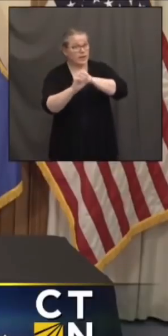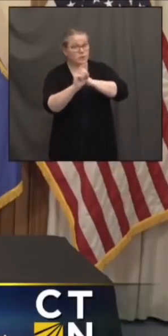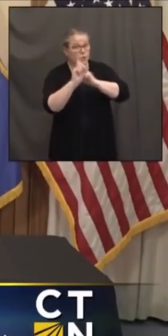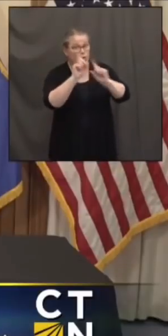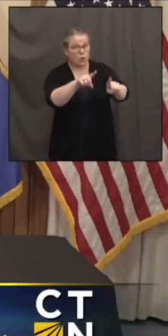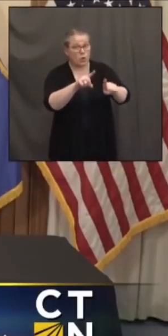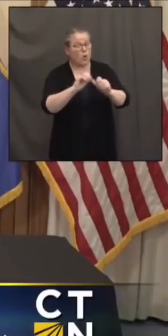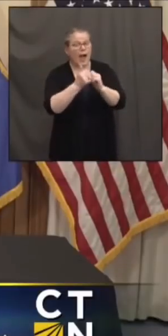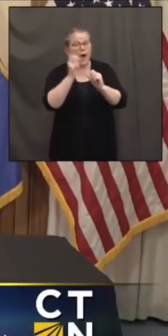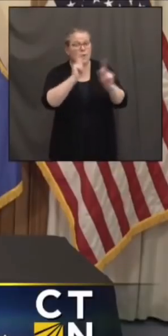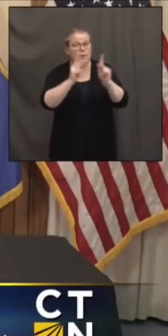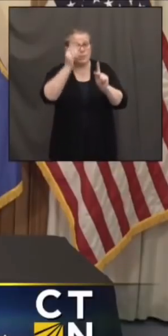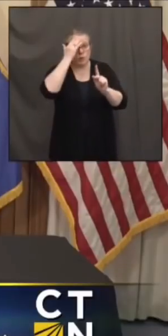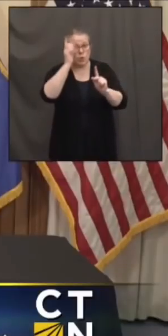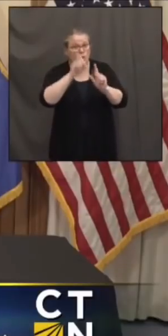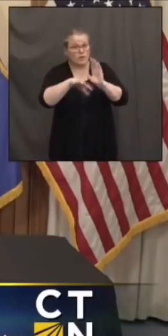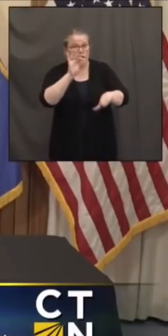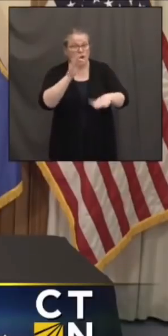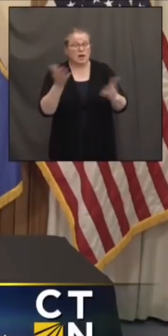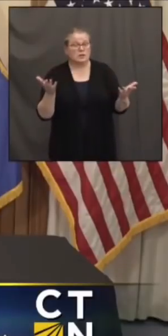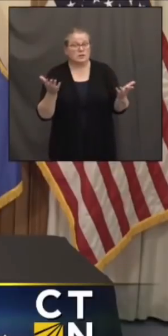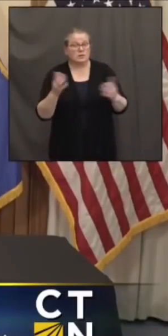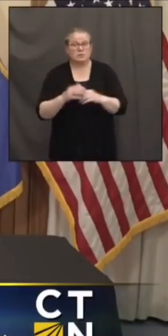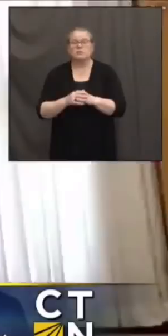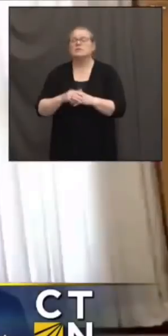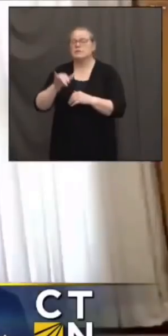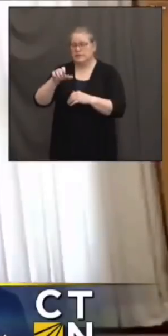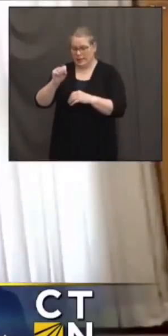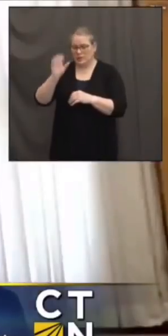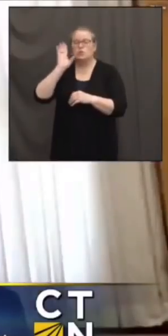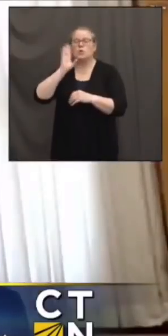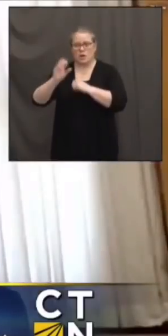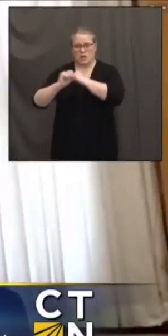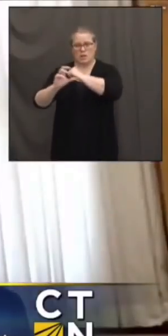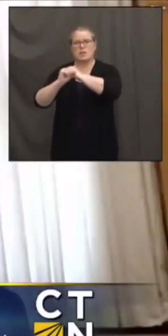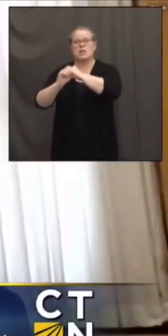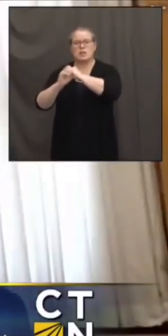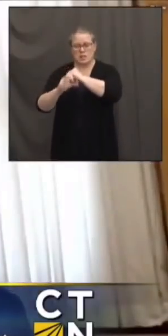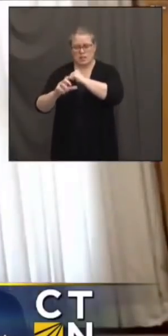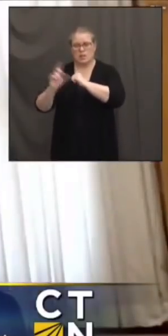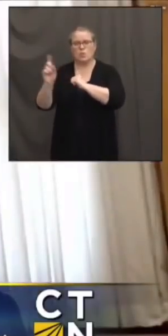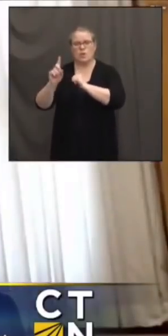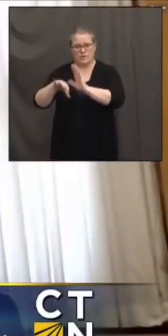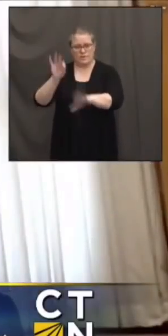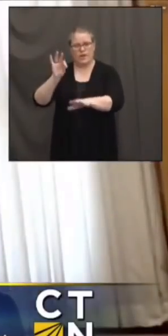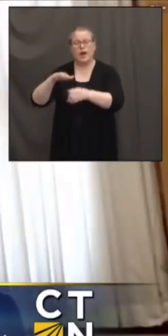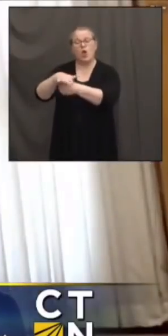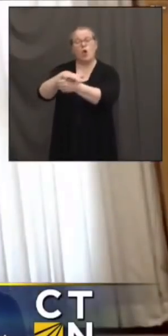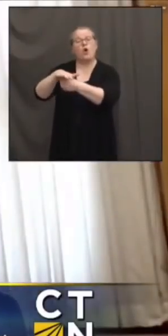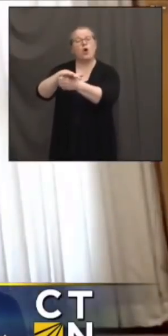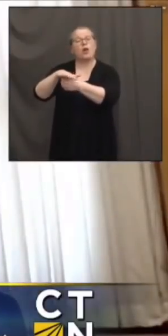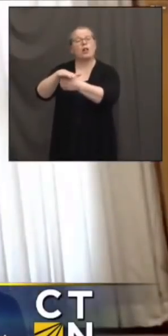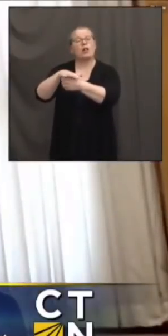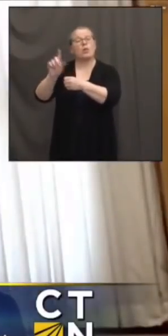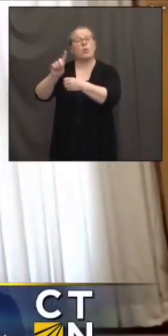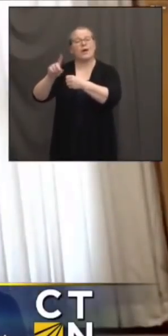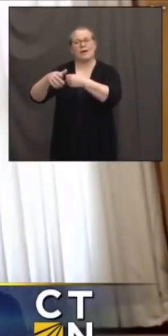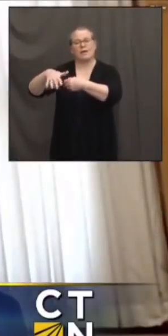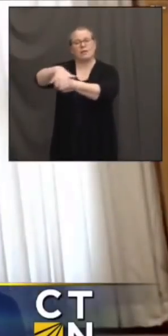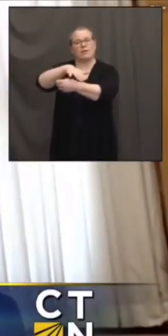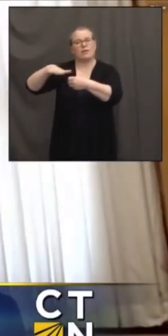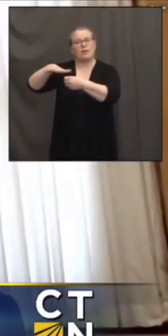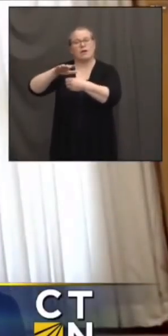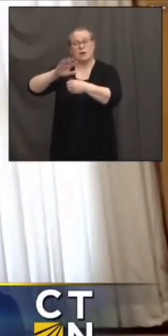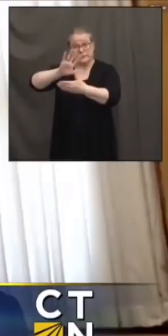How are people going to know where to find them? Yes, we're absolutely going to promote them in the local communities when they're scheduled, where they're